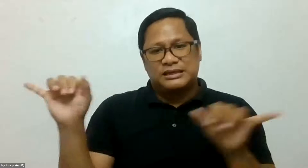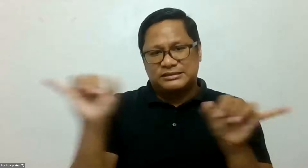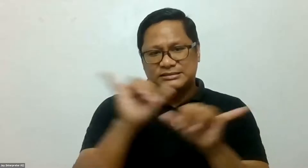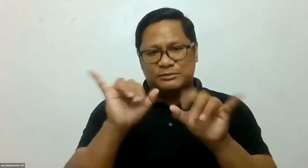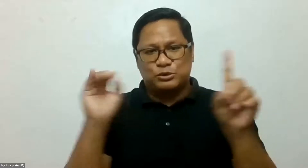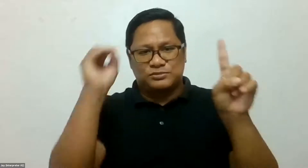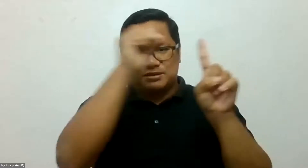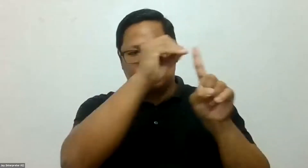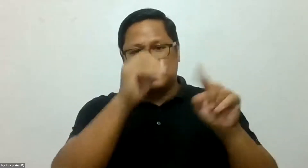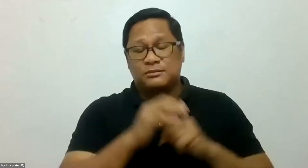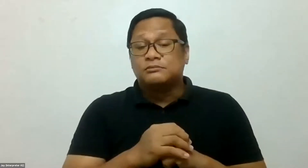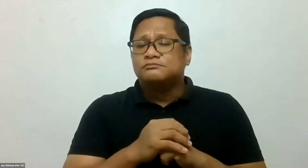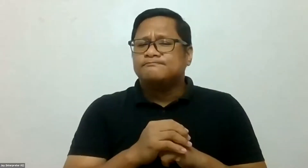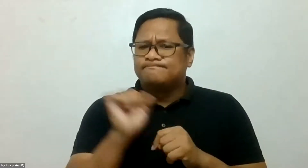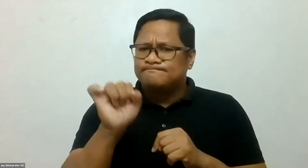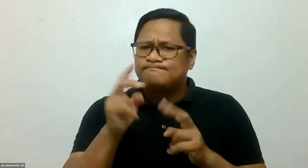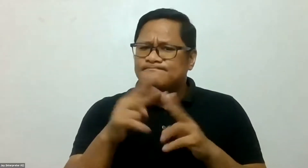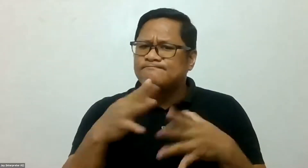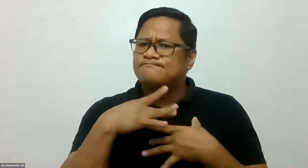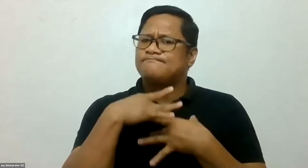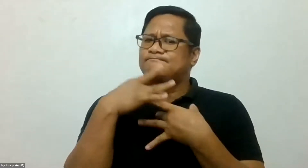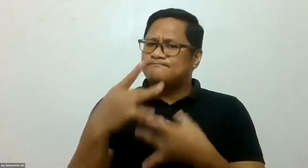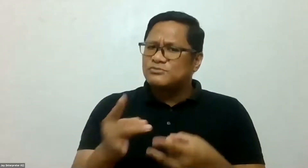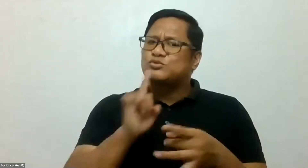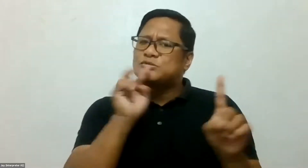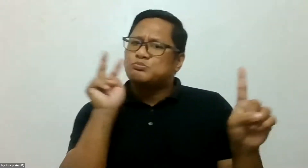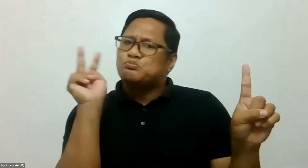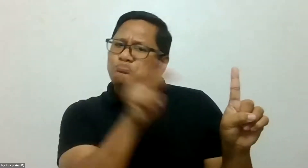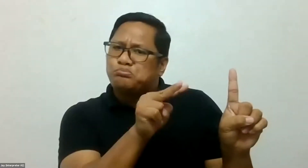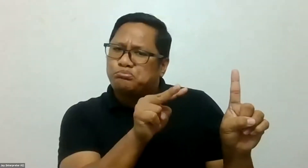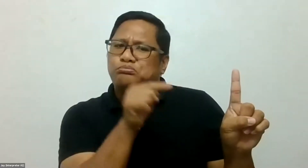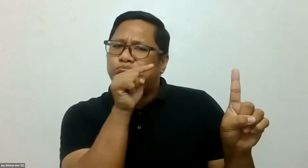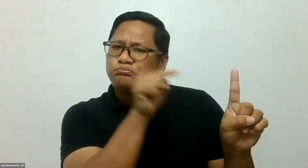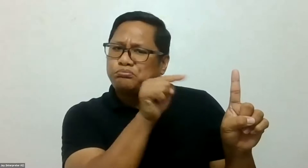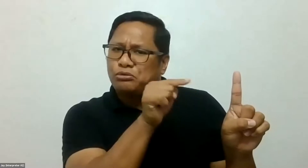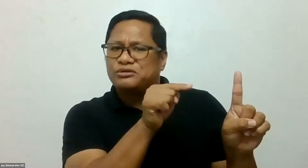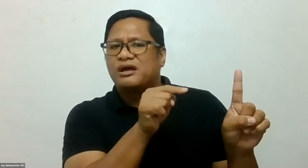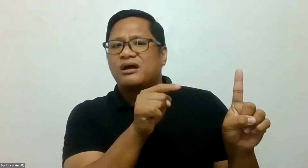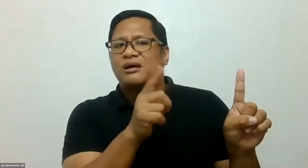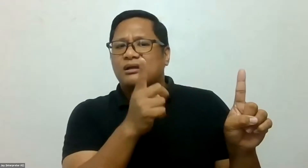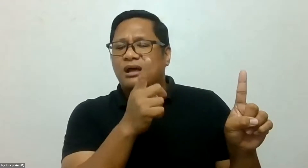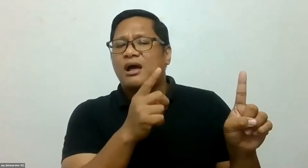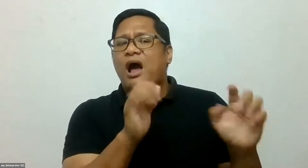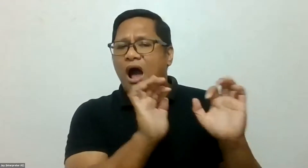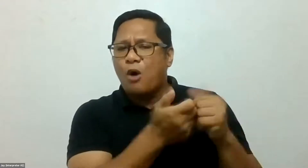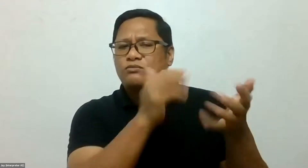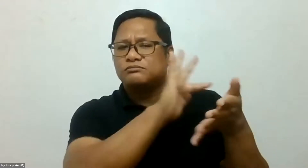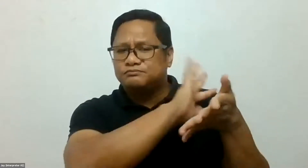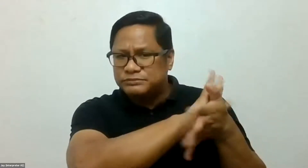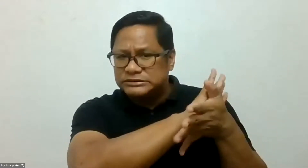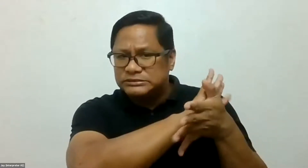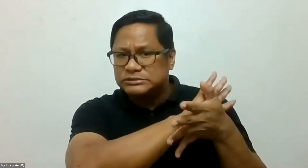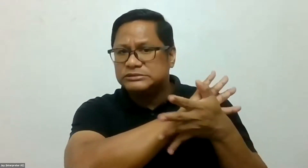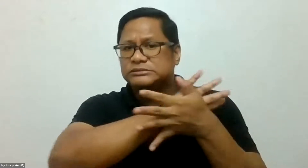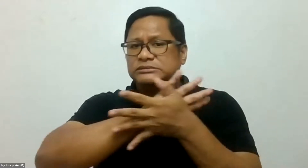objectives. It's very interesting how you really pointed out how this pandemic has